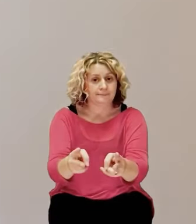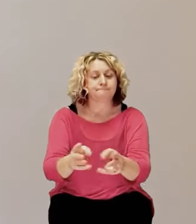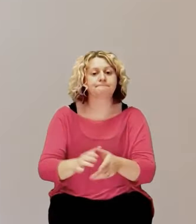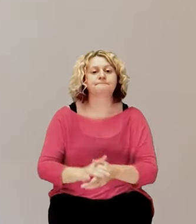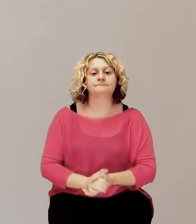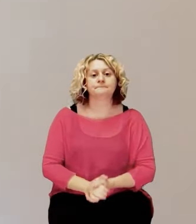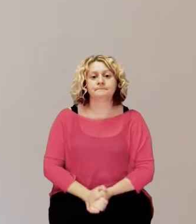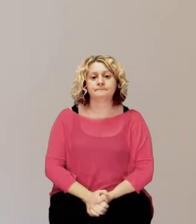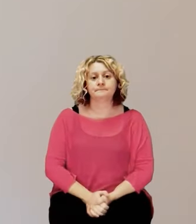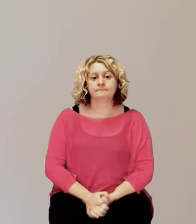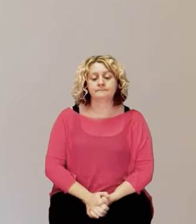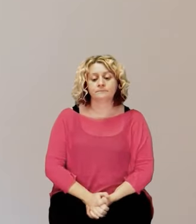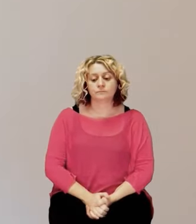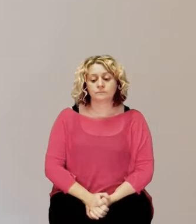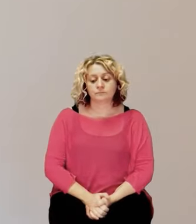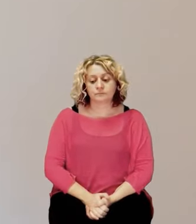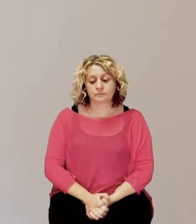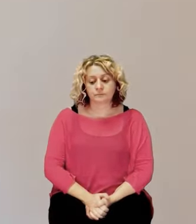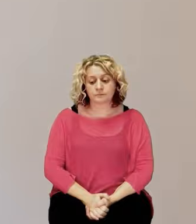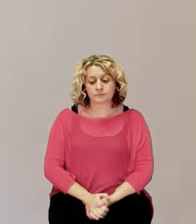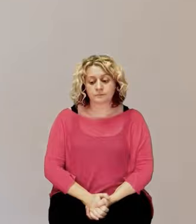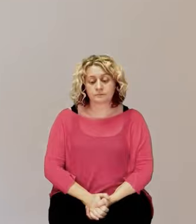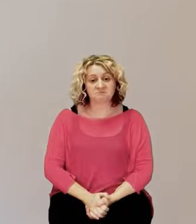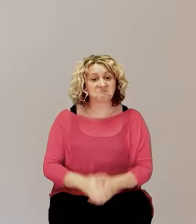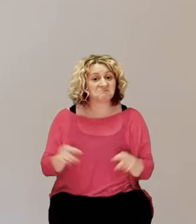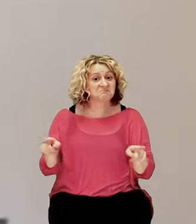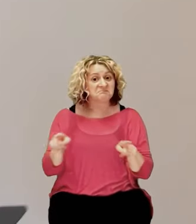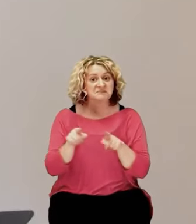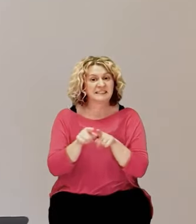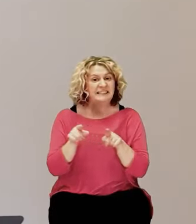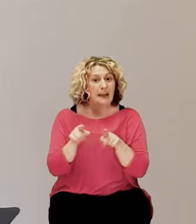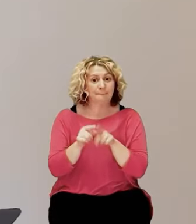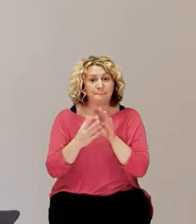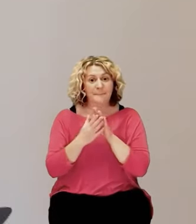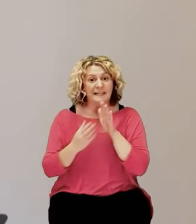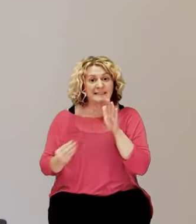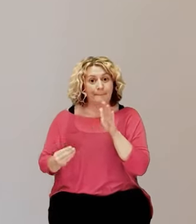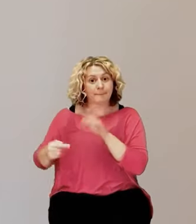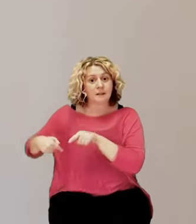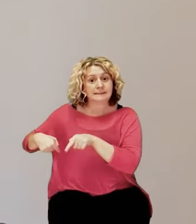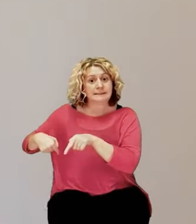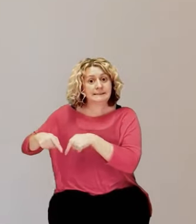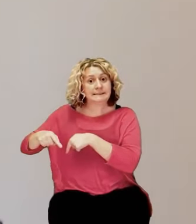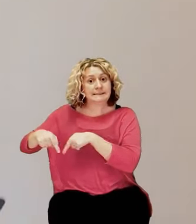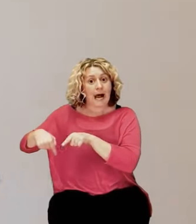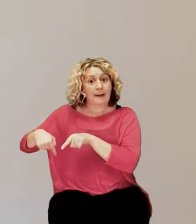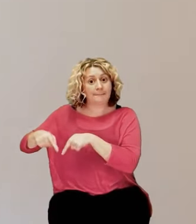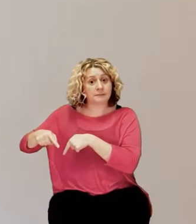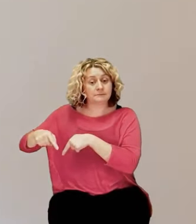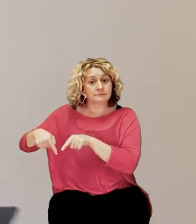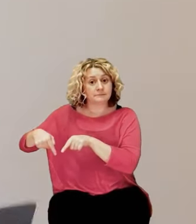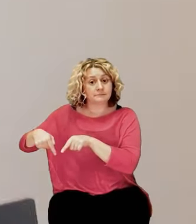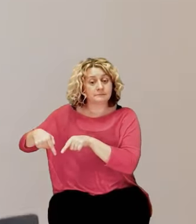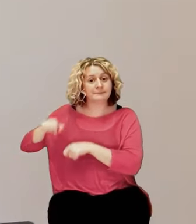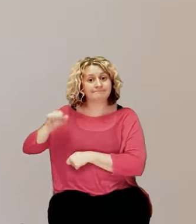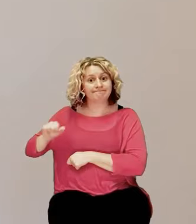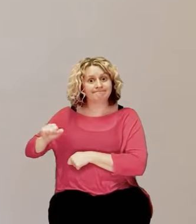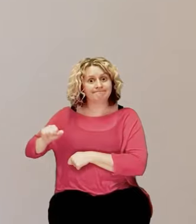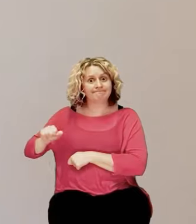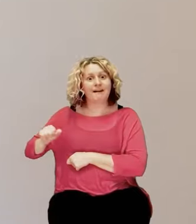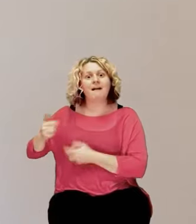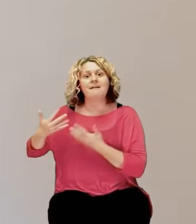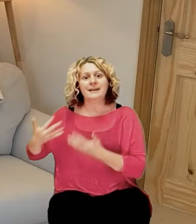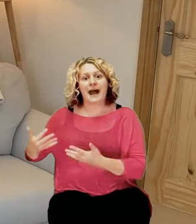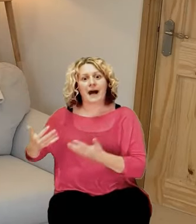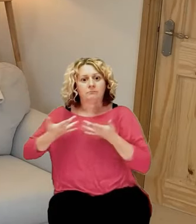Simon was here now, he'd say, to understand the power of godliness, come with me. Come to the field with me. You may hate sport. Come with me. Come to the court. Come to the